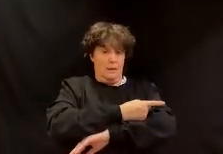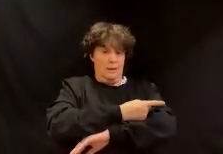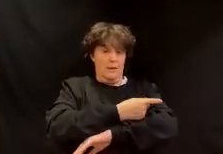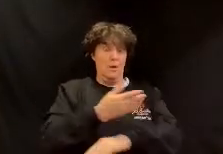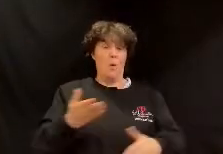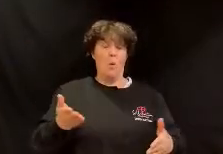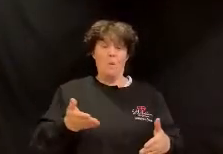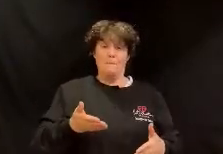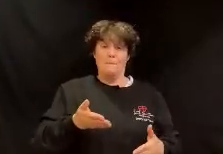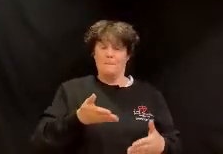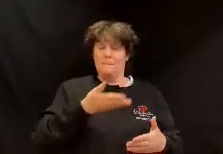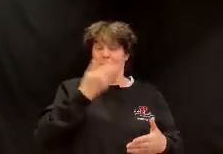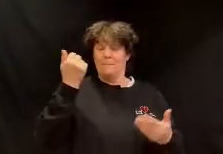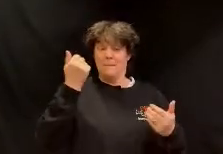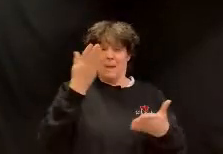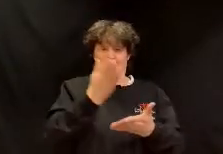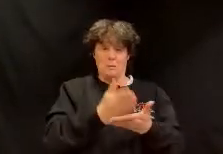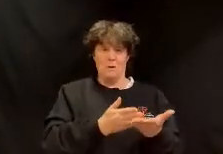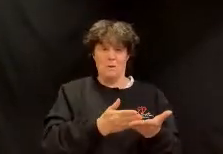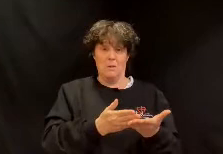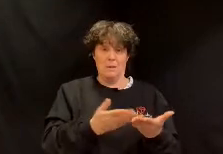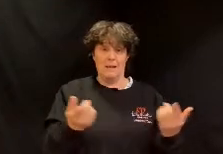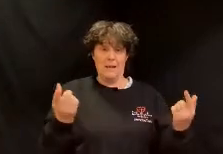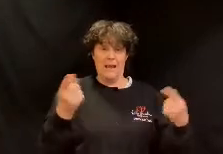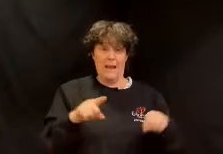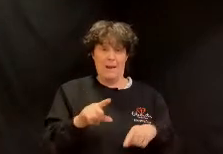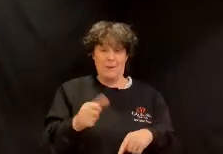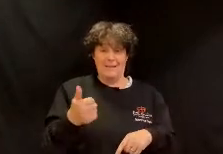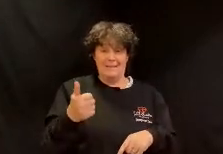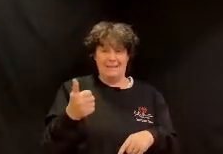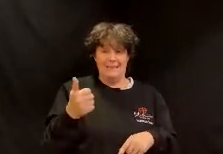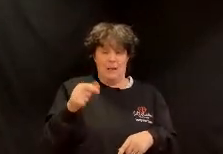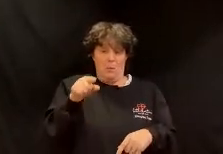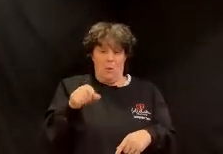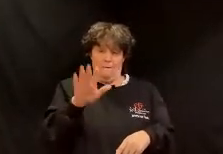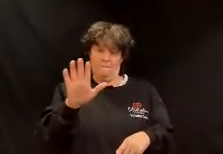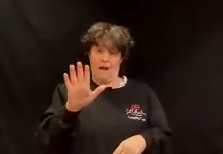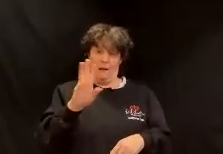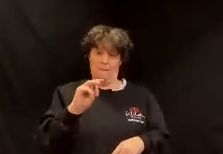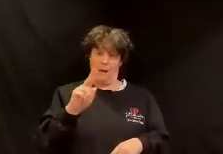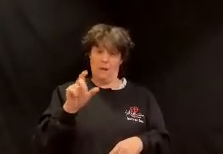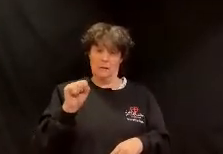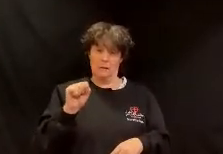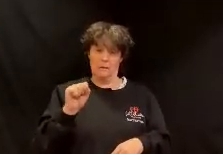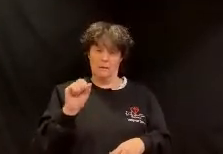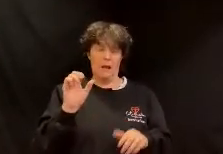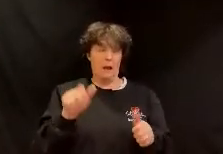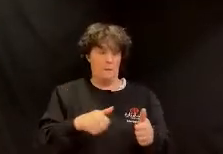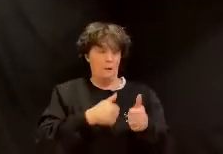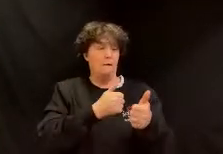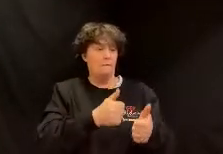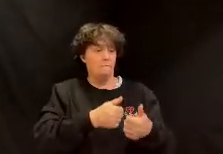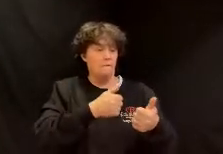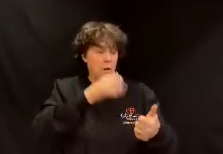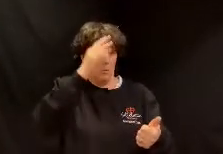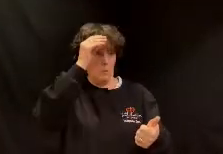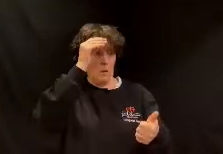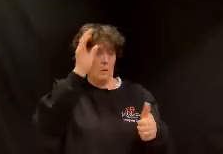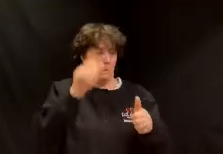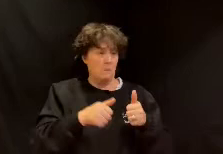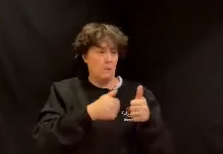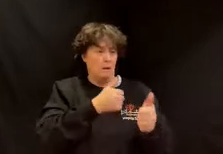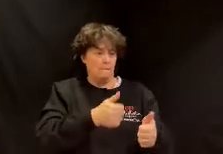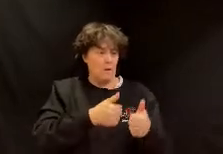The greatest part of my day happened at 10.5 miles. I had been following a boy for